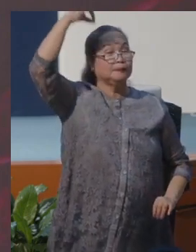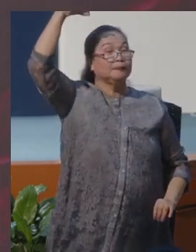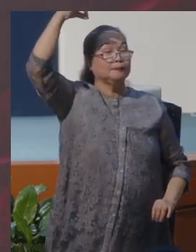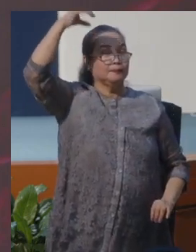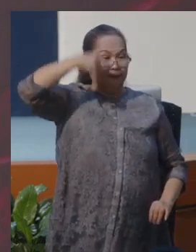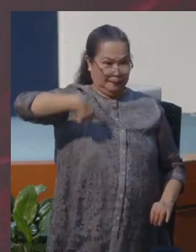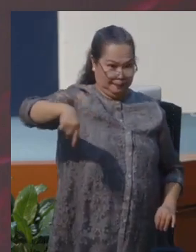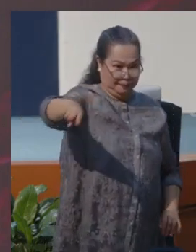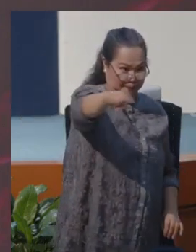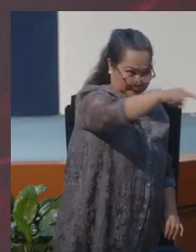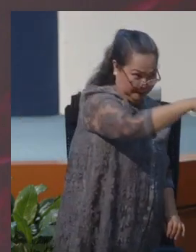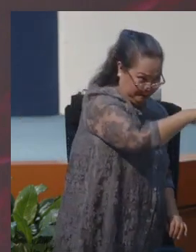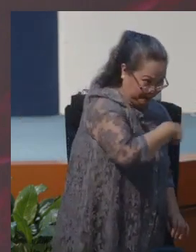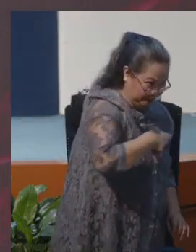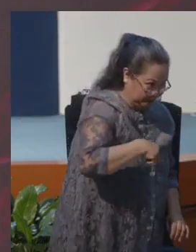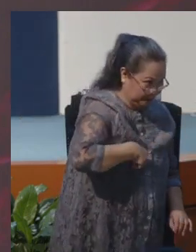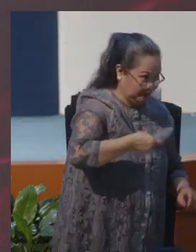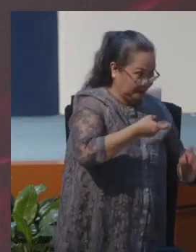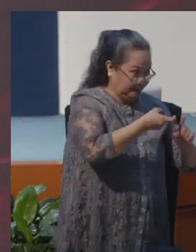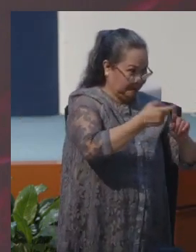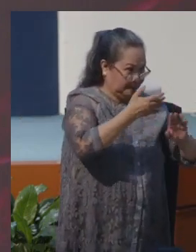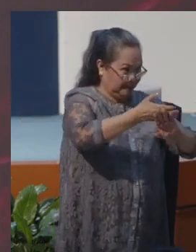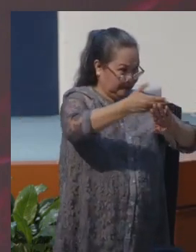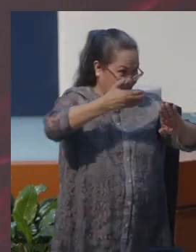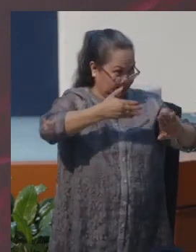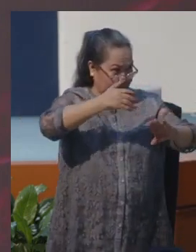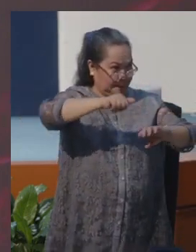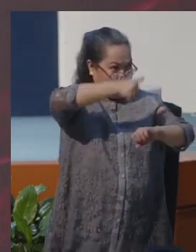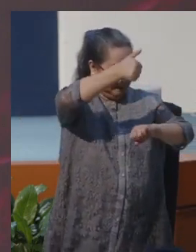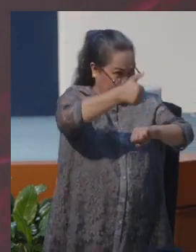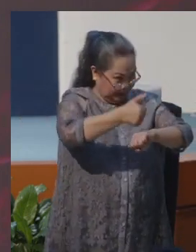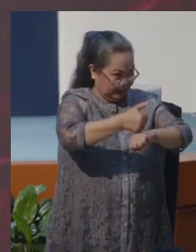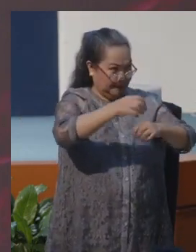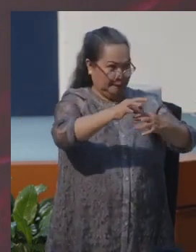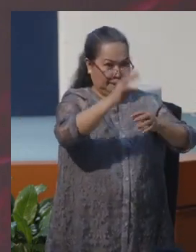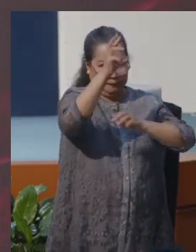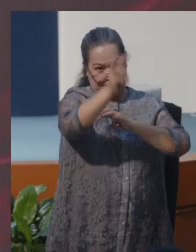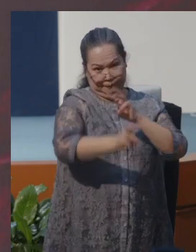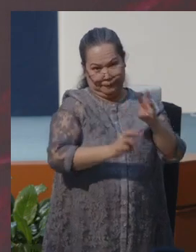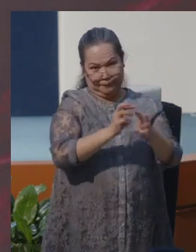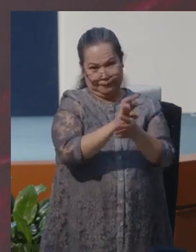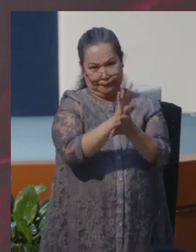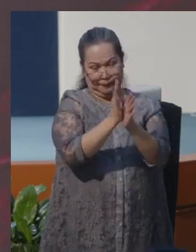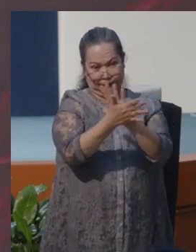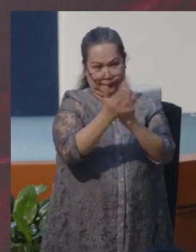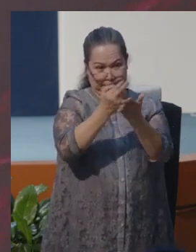us from before the foundation of the world to